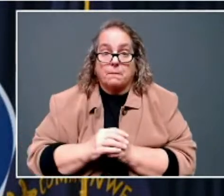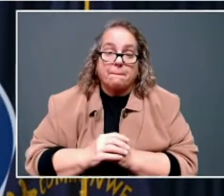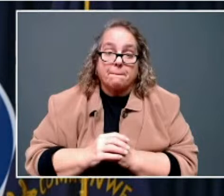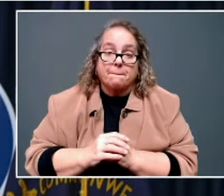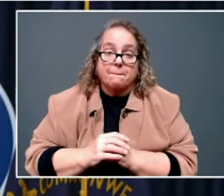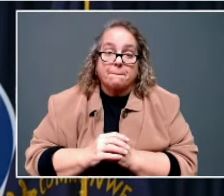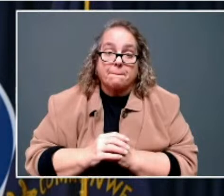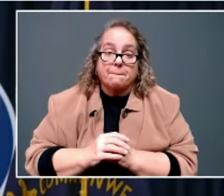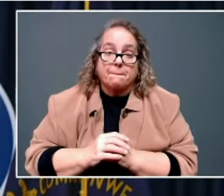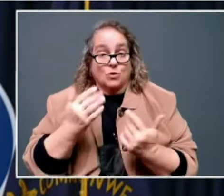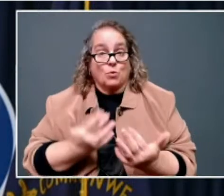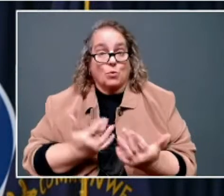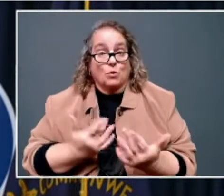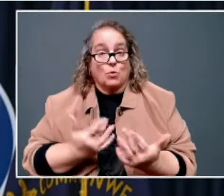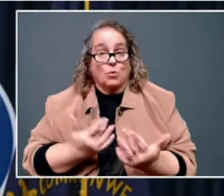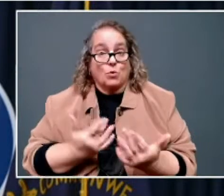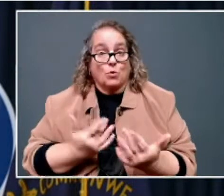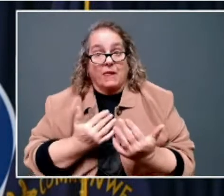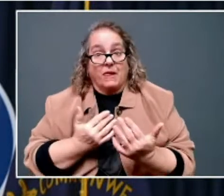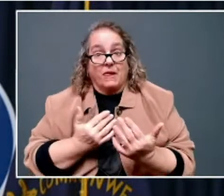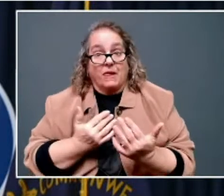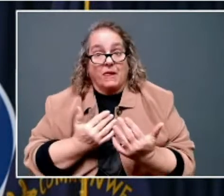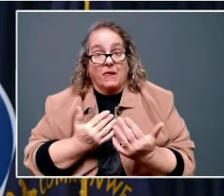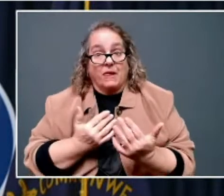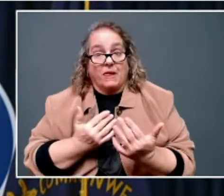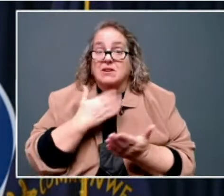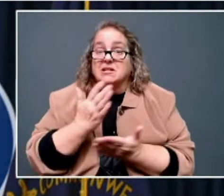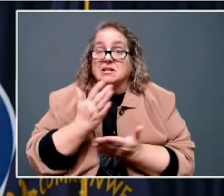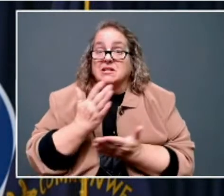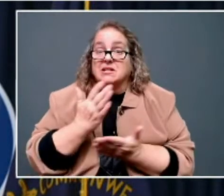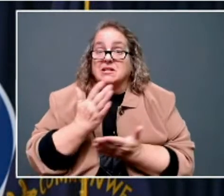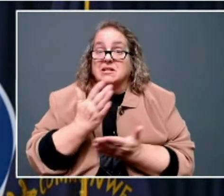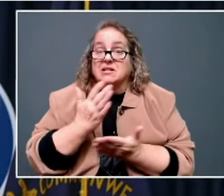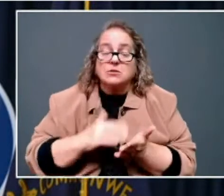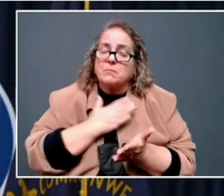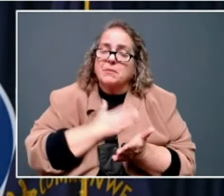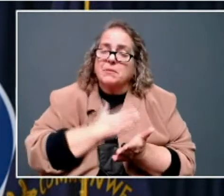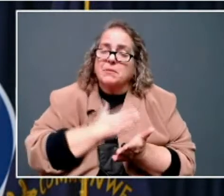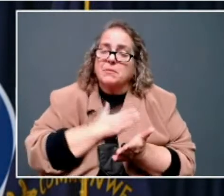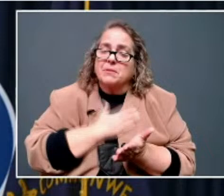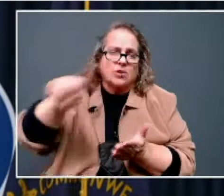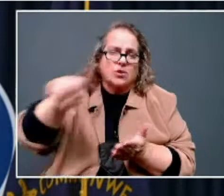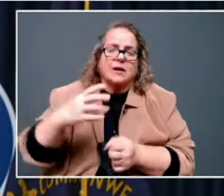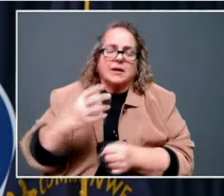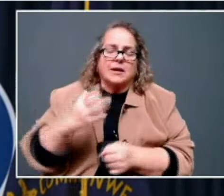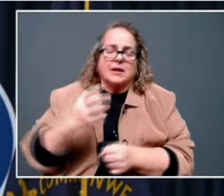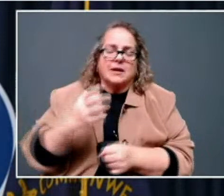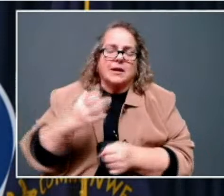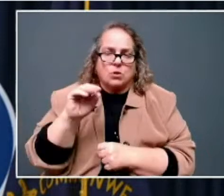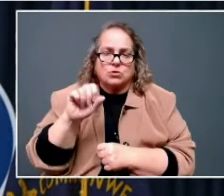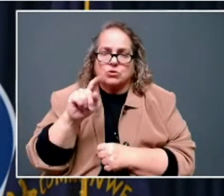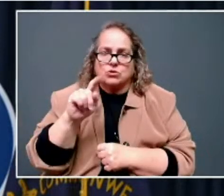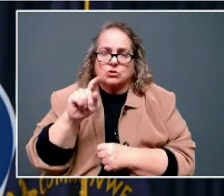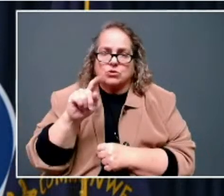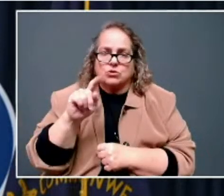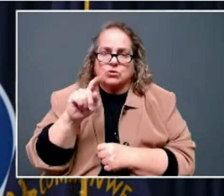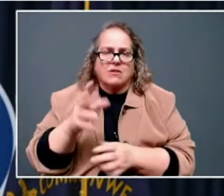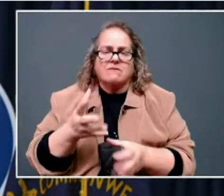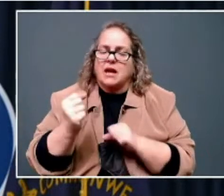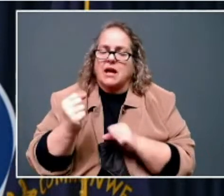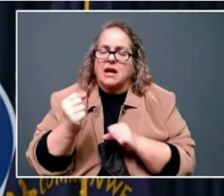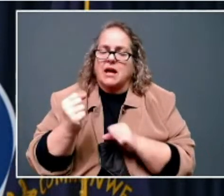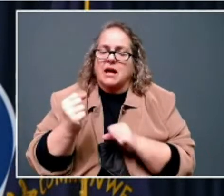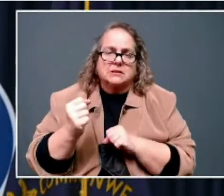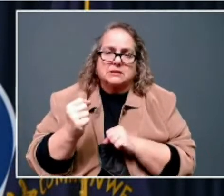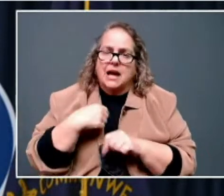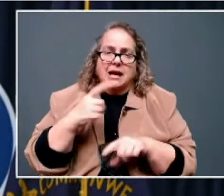waiting, if there is some excuse, please go out and get boosted immediately. I can't tell you the number of people